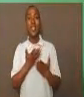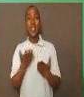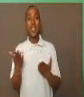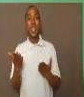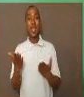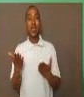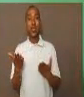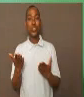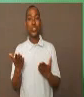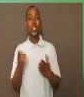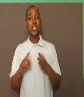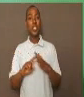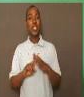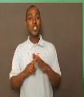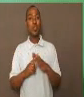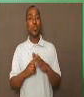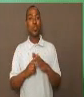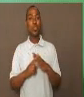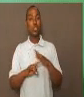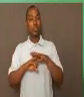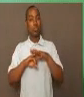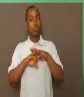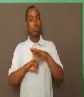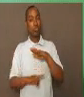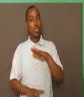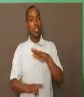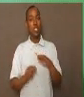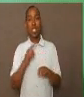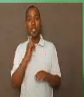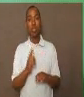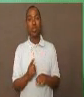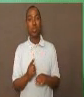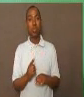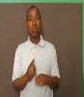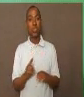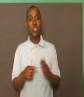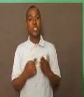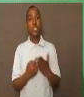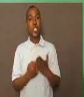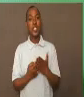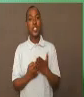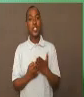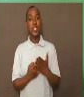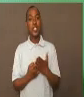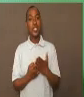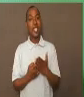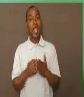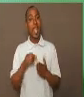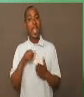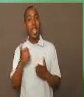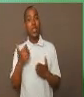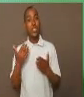are starting to become scarce. We are forced to use other